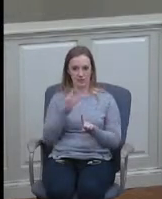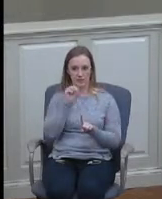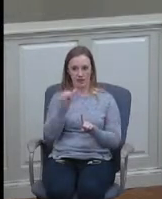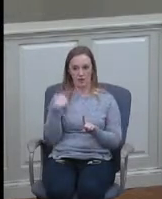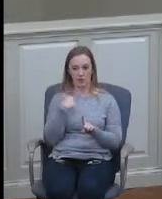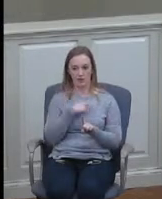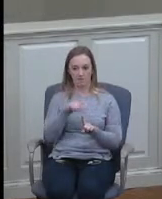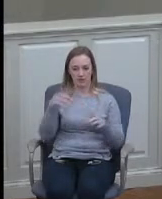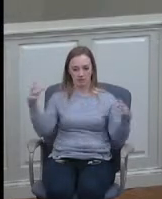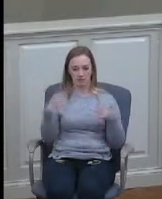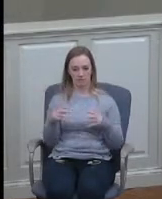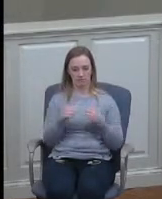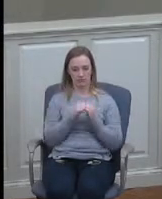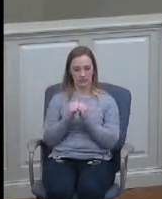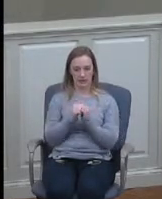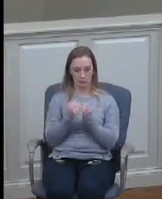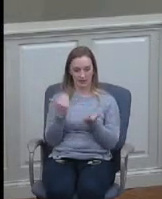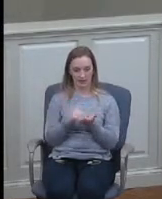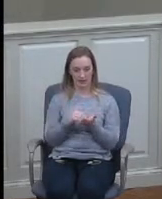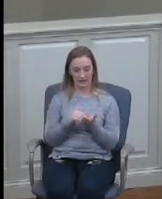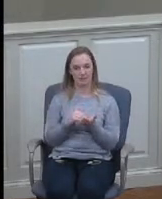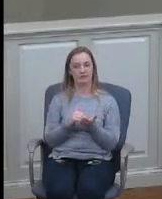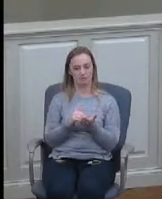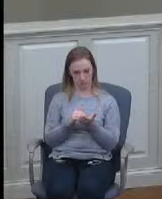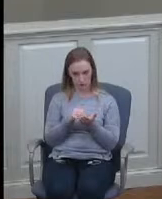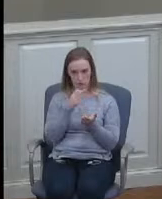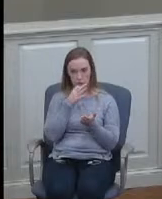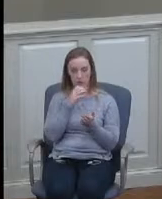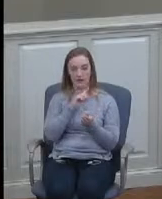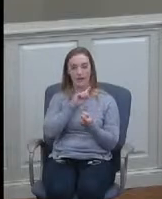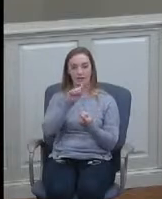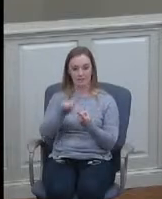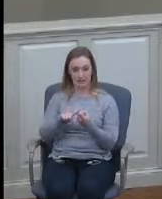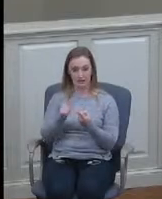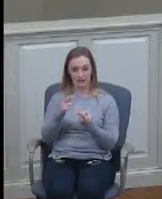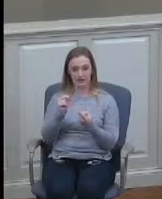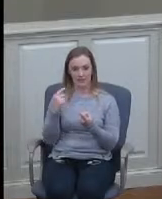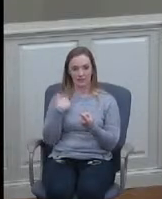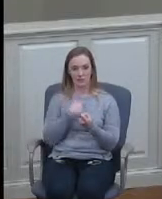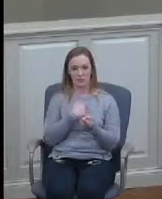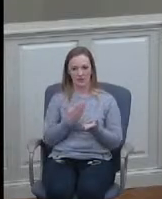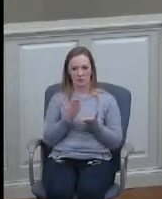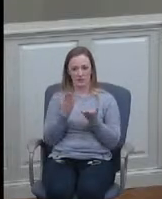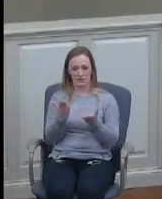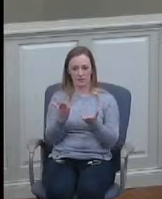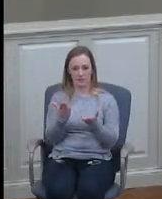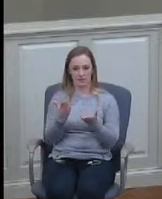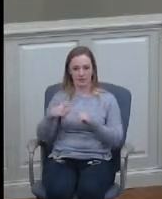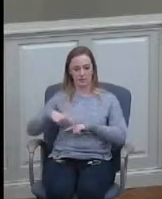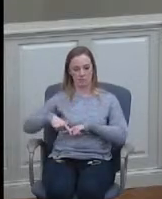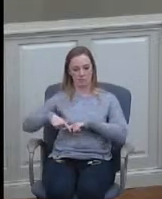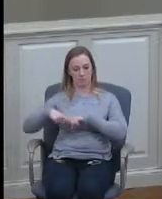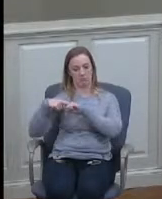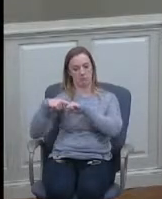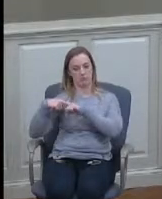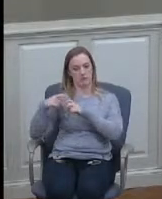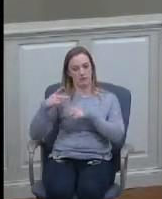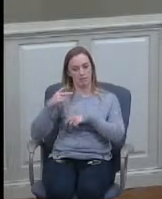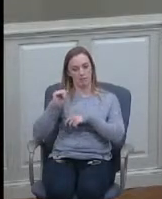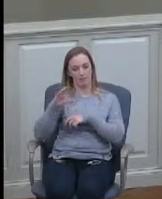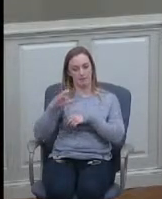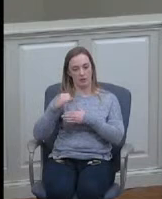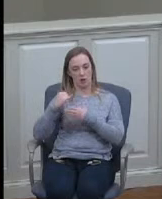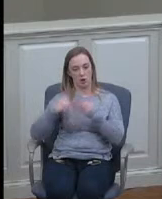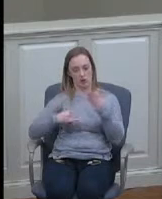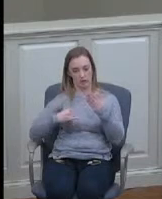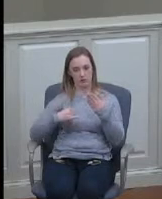But until that time, it's been the recommendation that we have a public art moratorium for not more than 12 months. I really feel like we